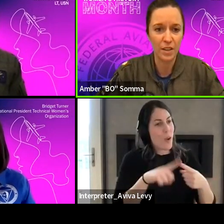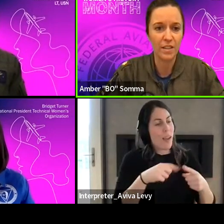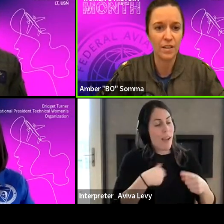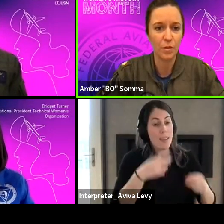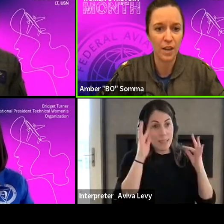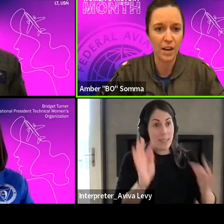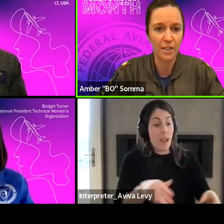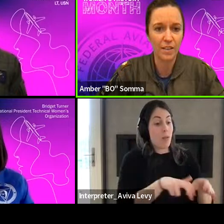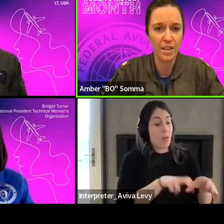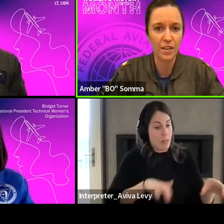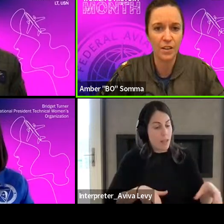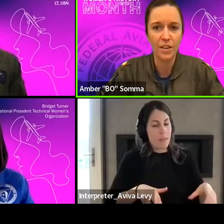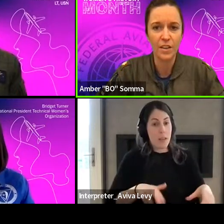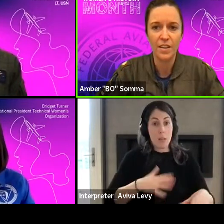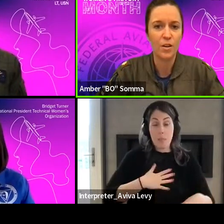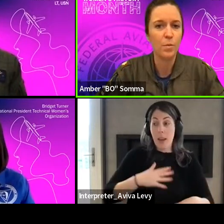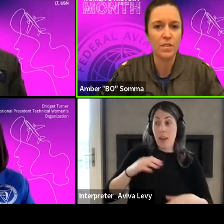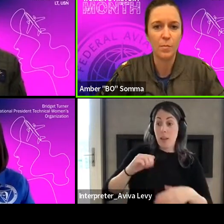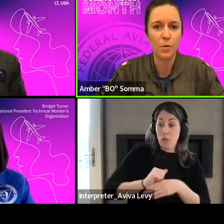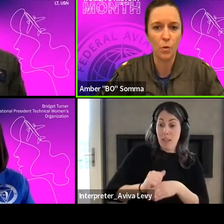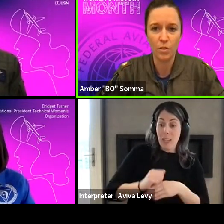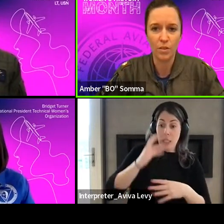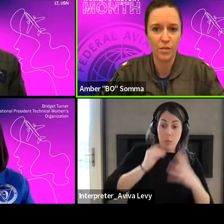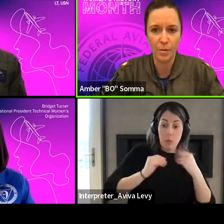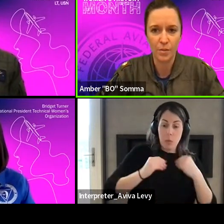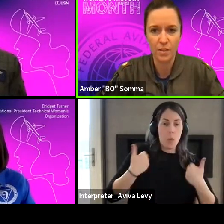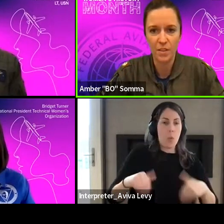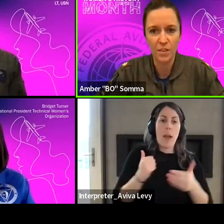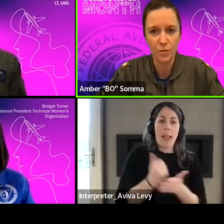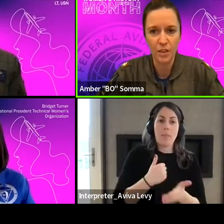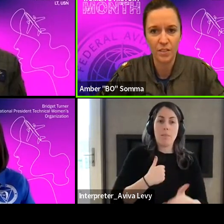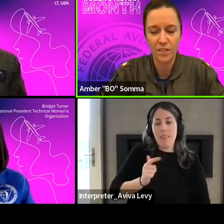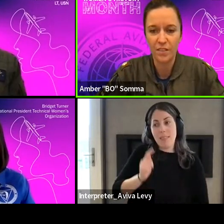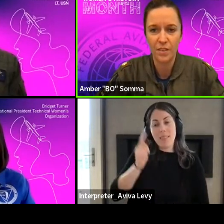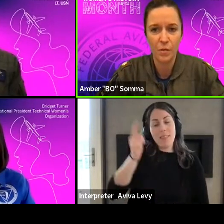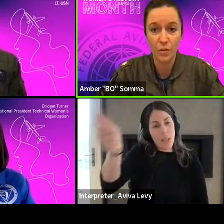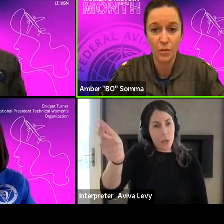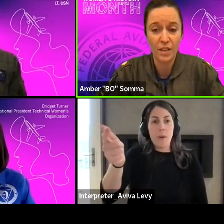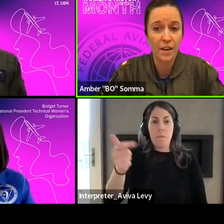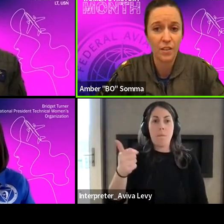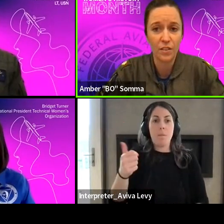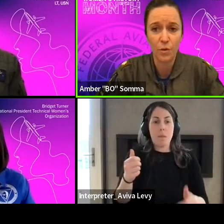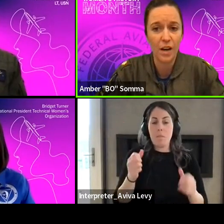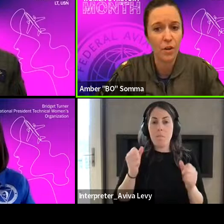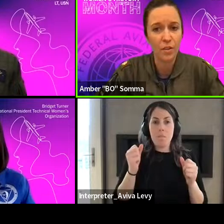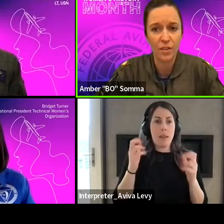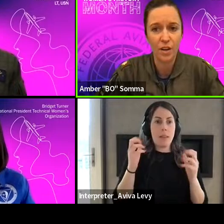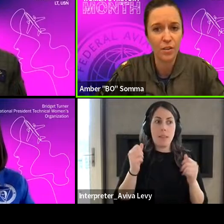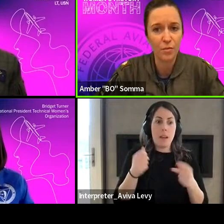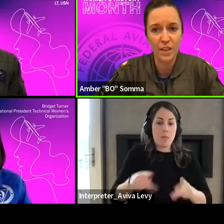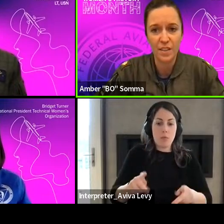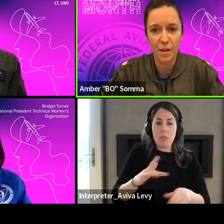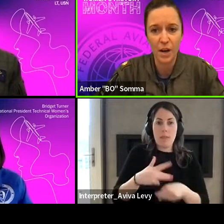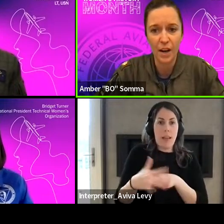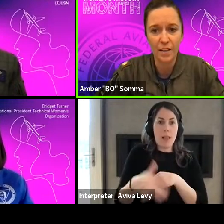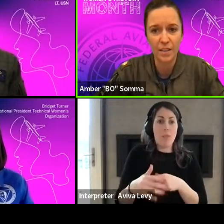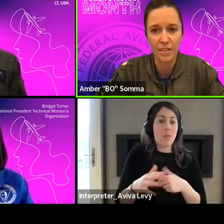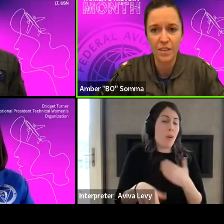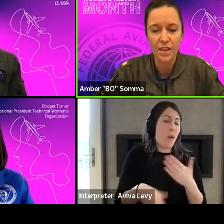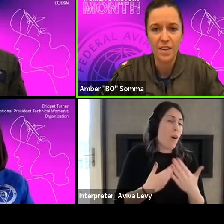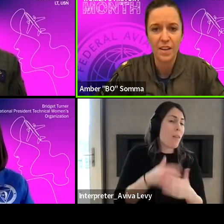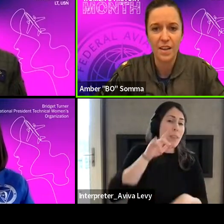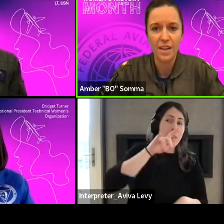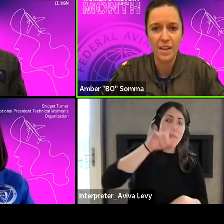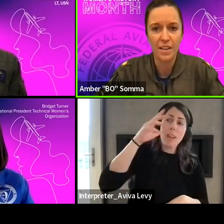the training that we've gotten here, that opens up a world of opportunities for us once we get out, because we'll have all the flight time behind